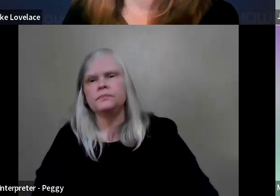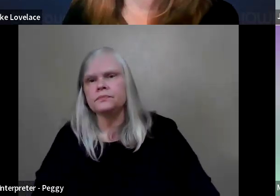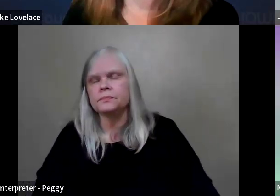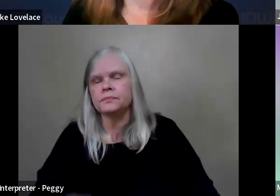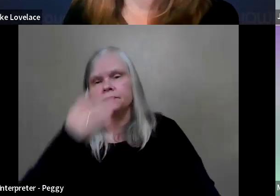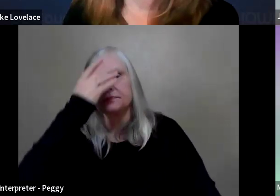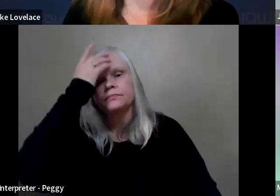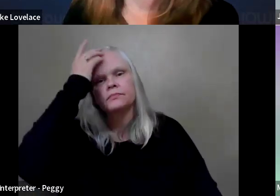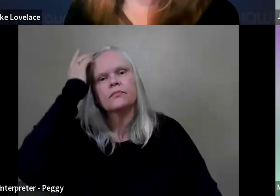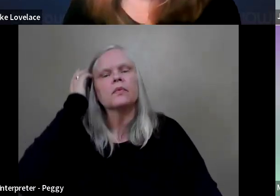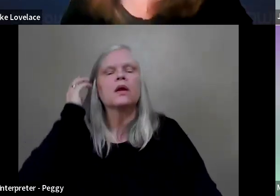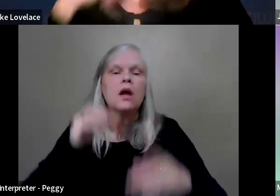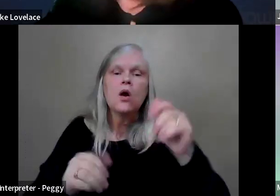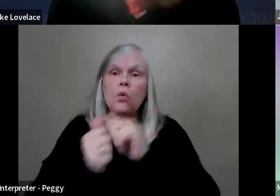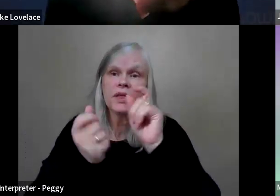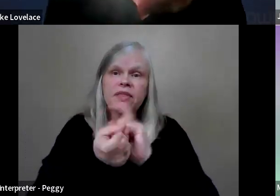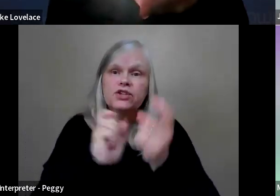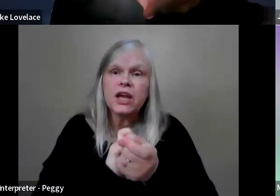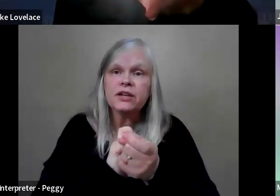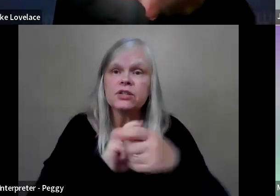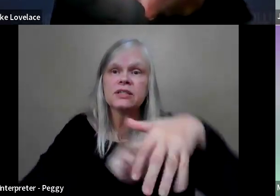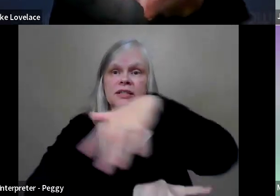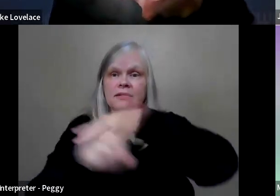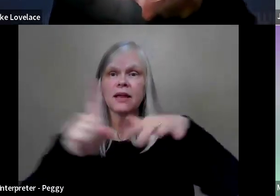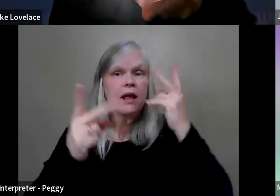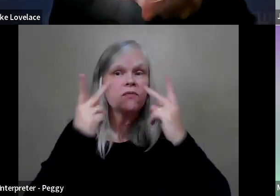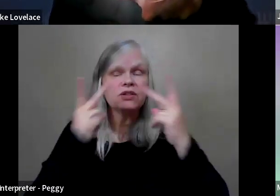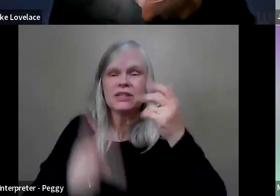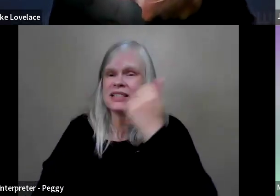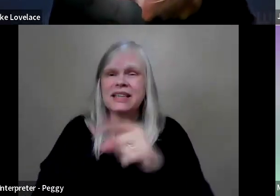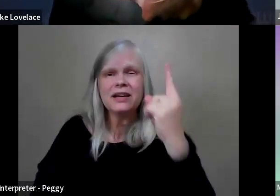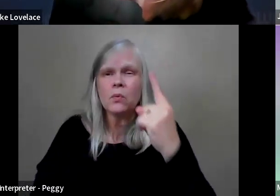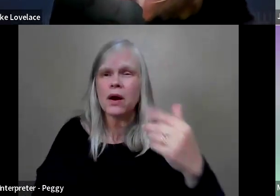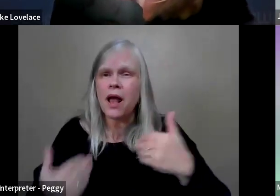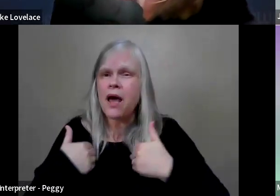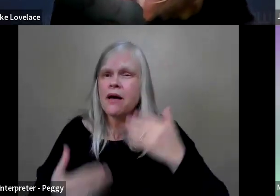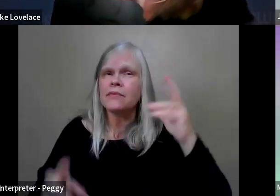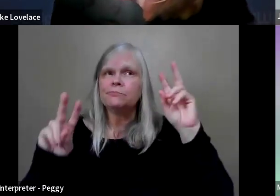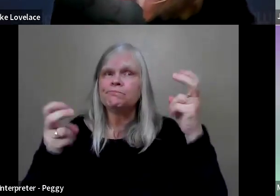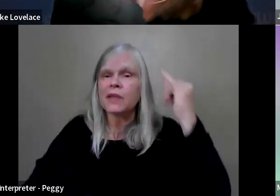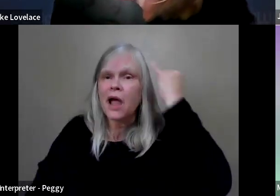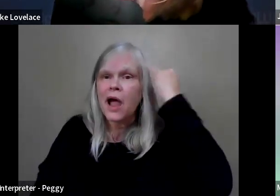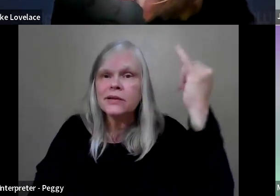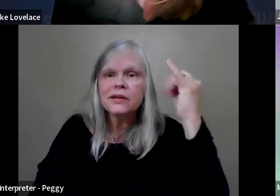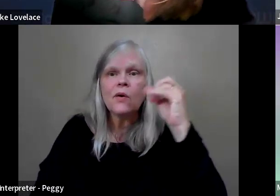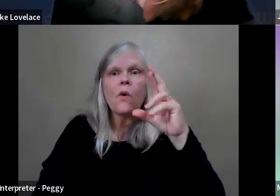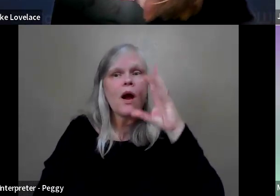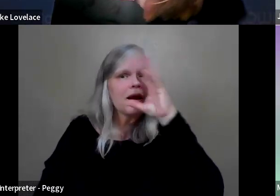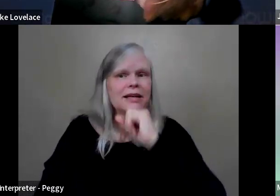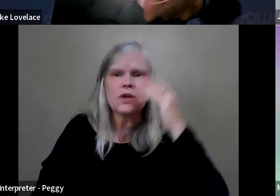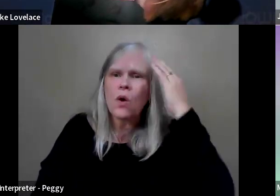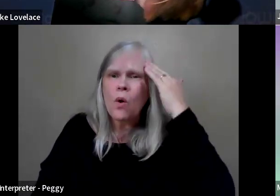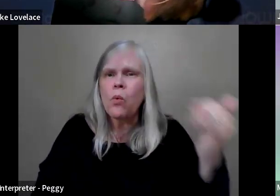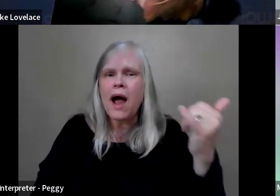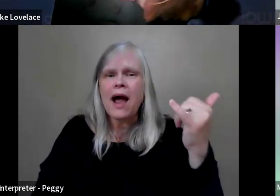With the changes in visual and spatial perception, does anyone have an idea or want to take a guess as to